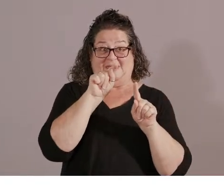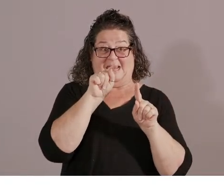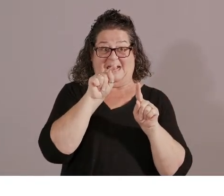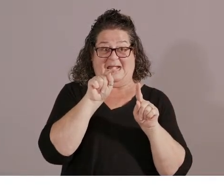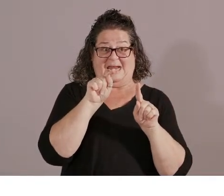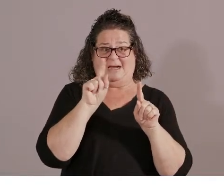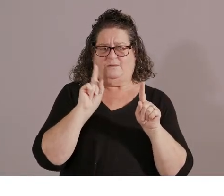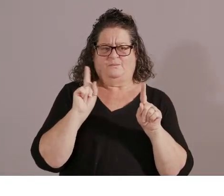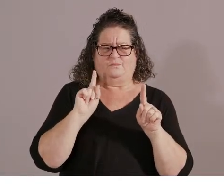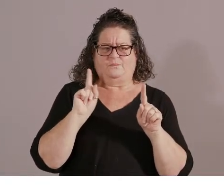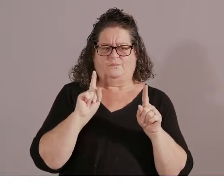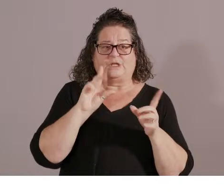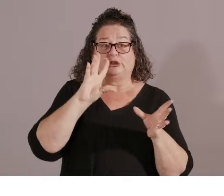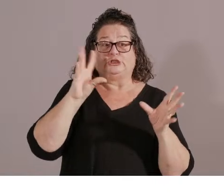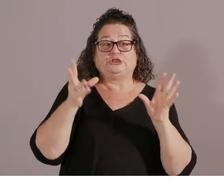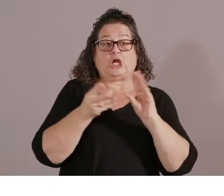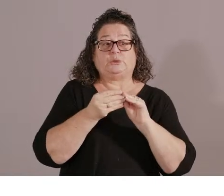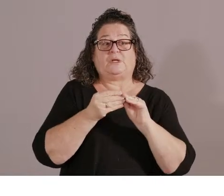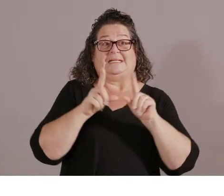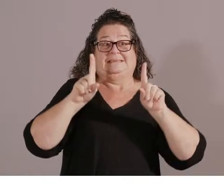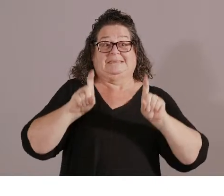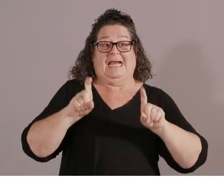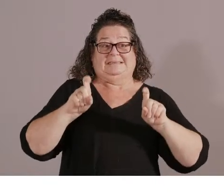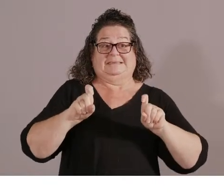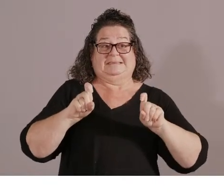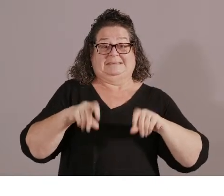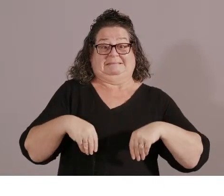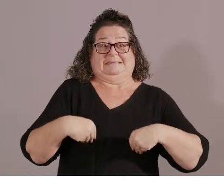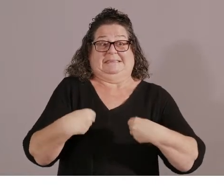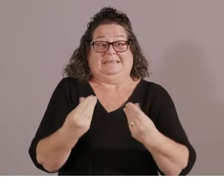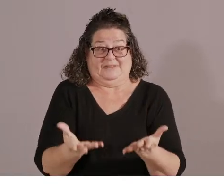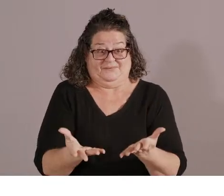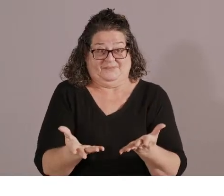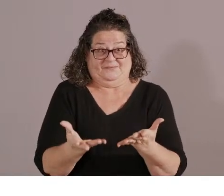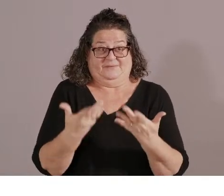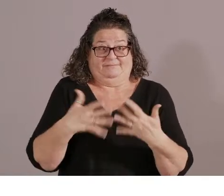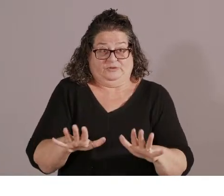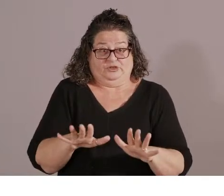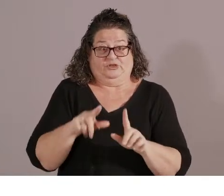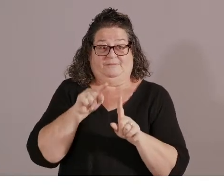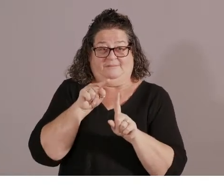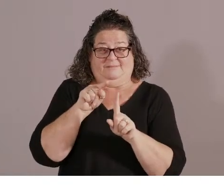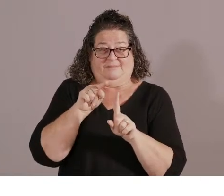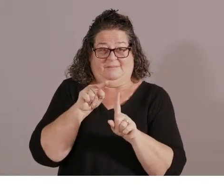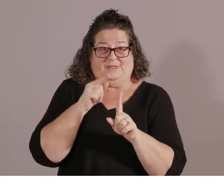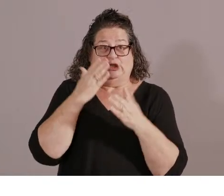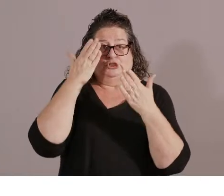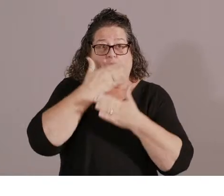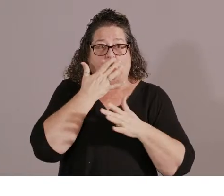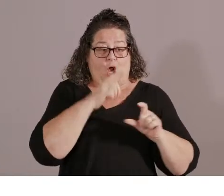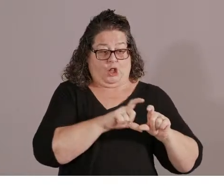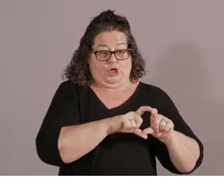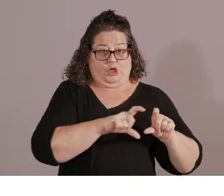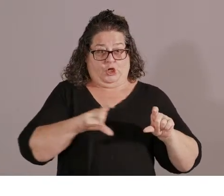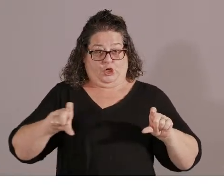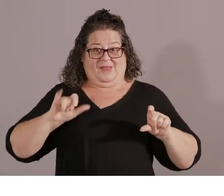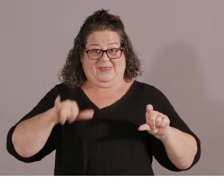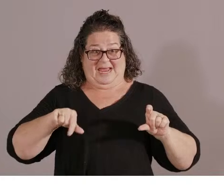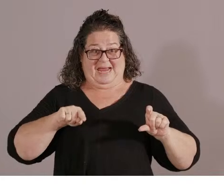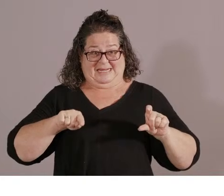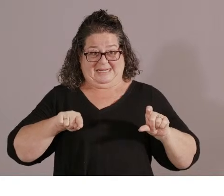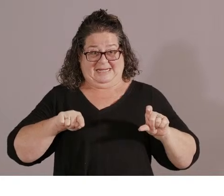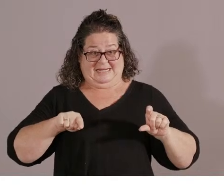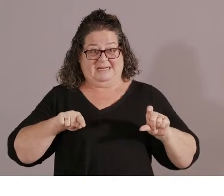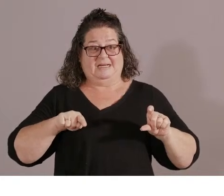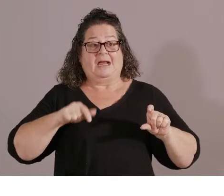total tests conducted. So this is the total tests conducted. The dark portion of the bars are those unique Arizonans that are getting